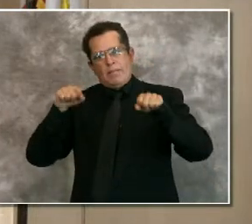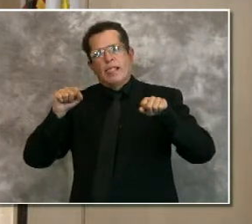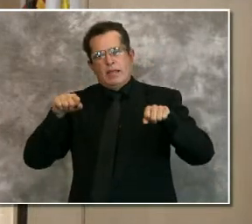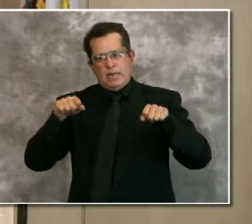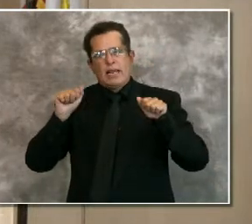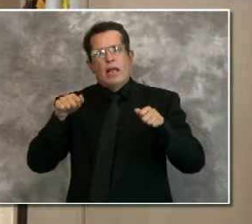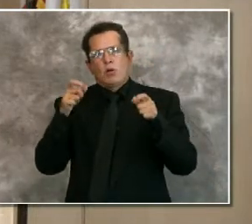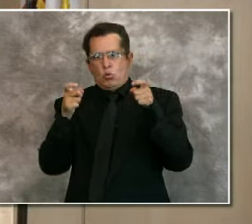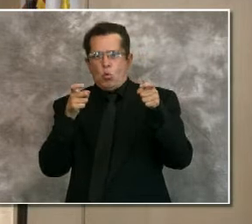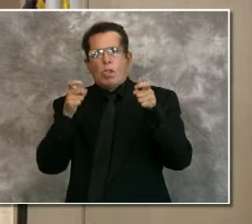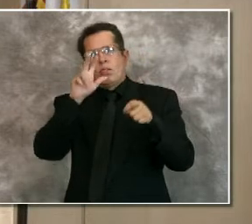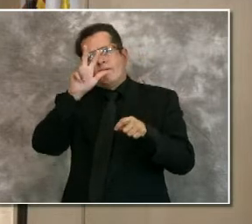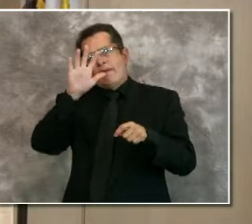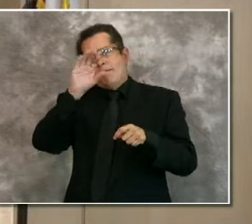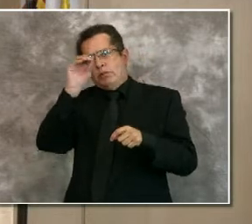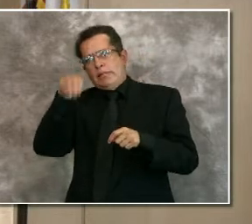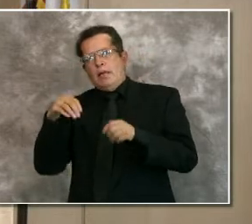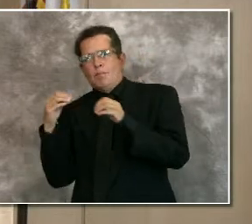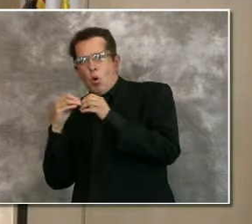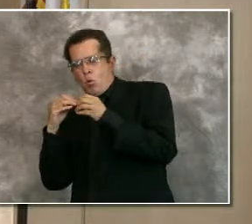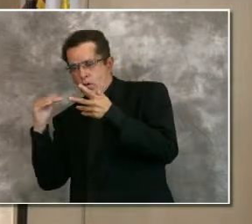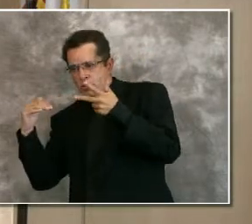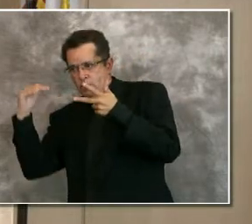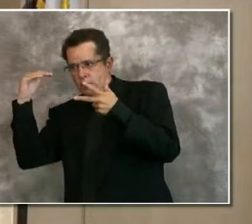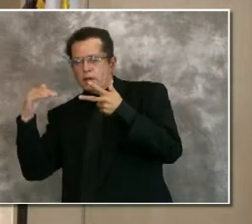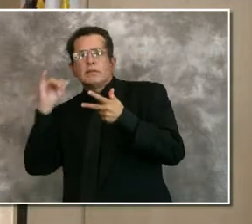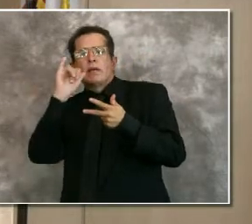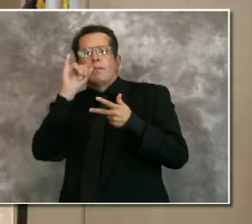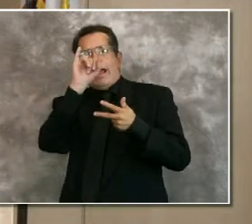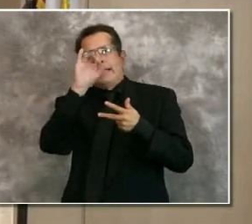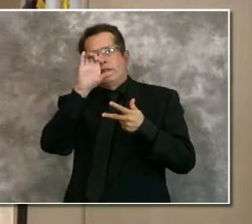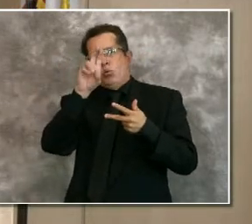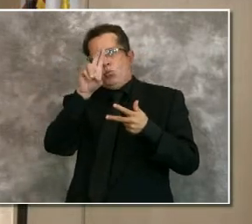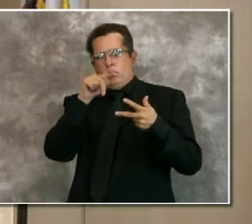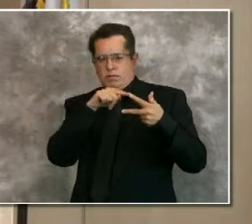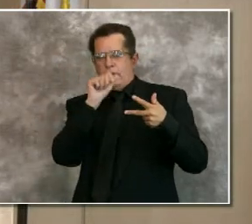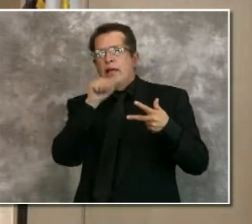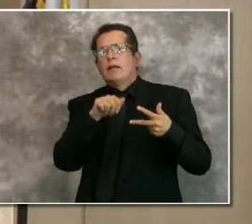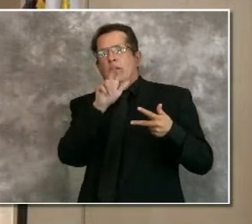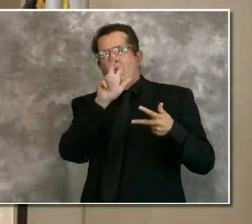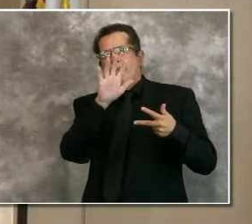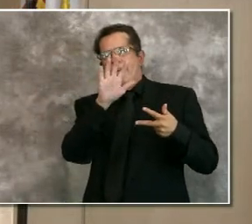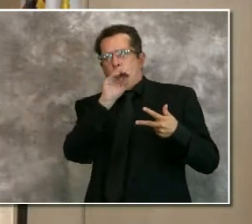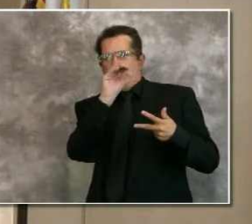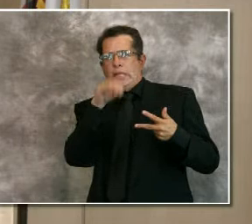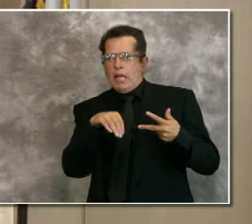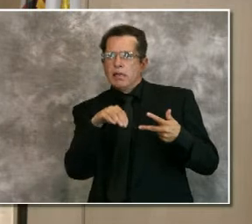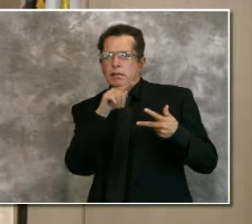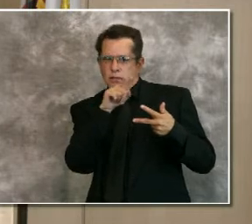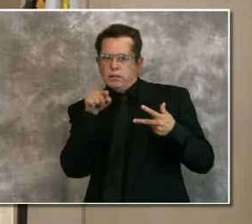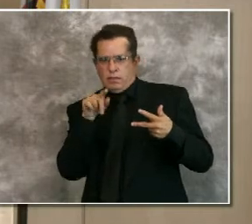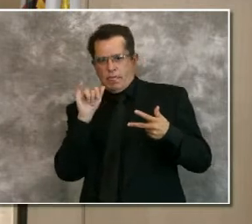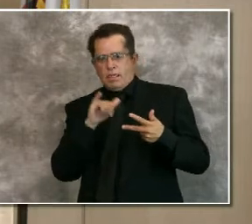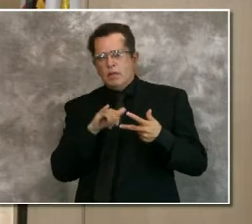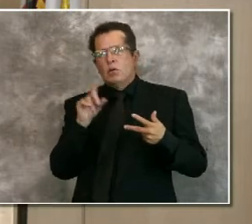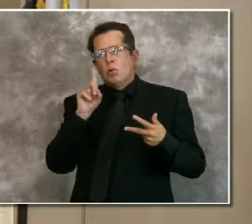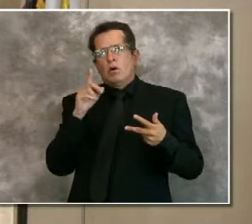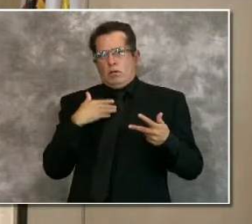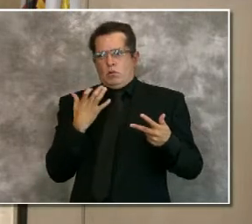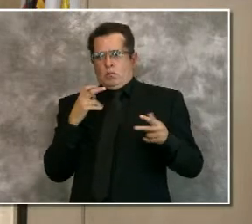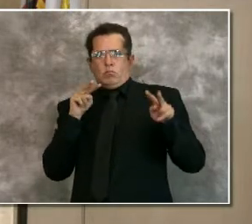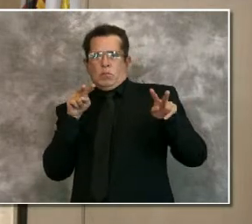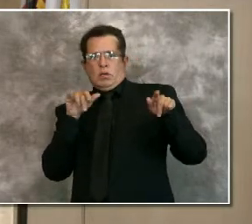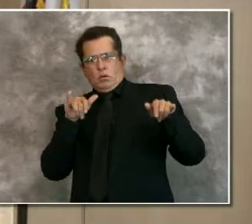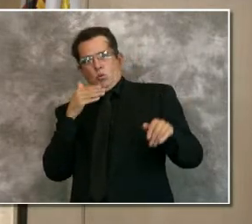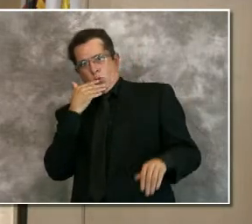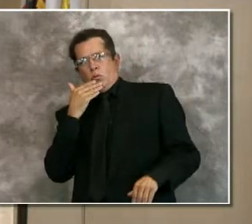at 35% and for ICU admissions at 35%, which is where we actually want to